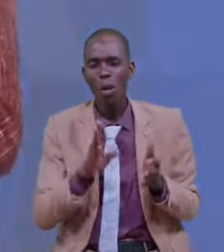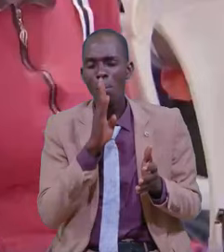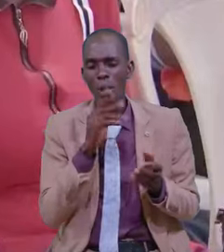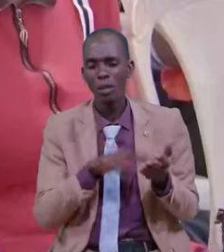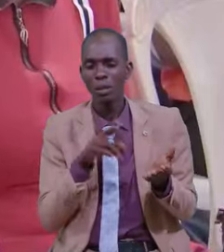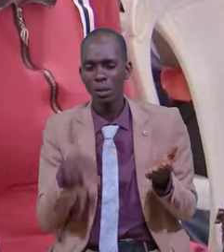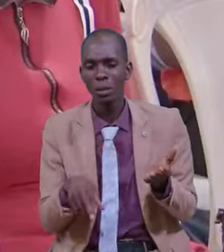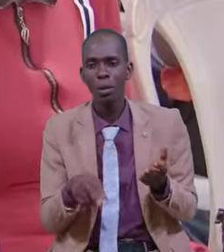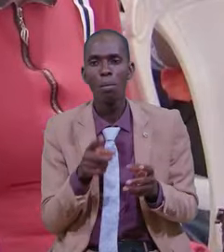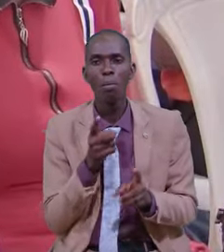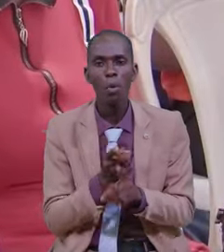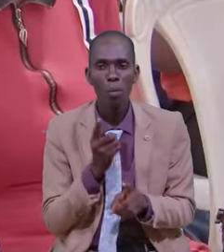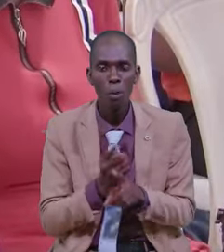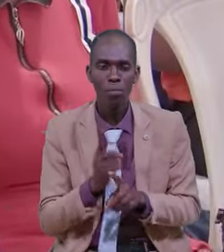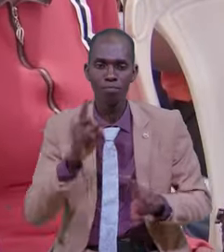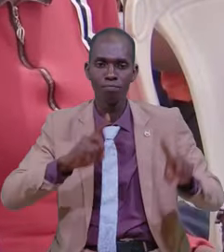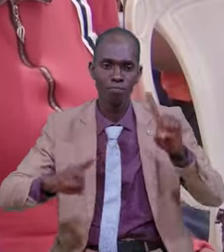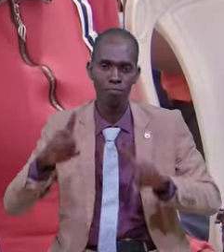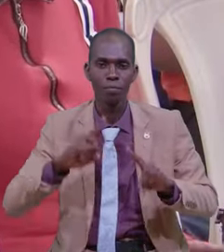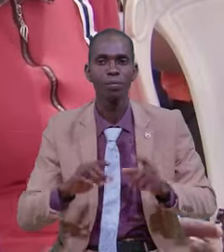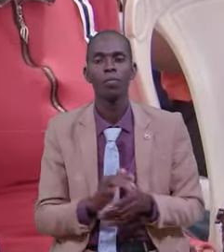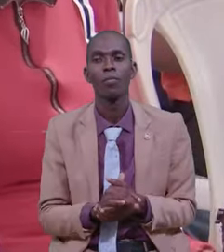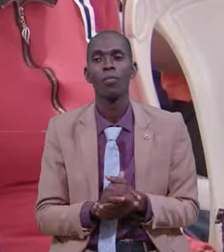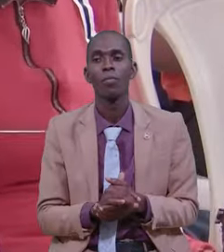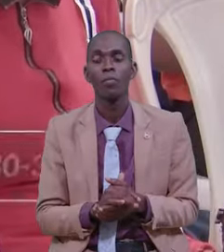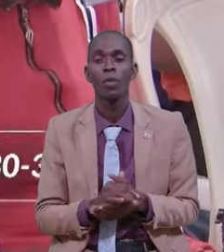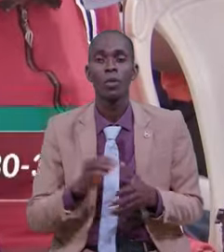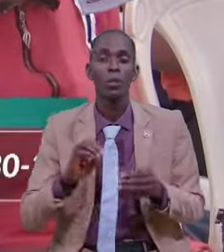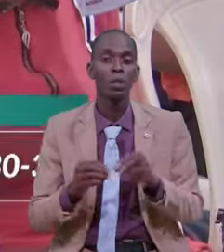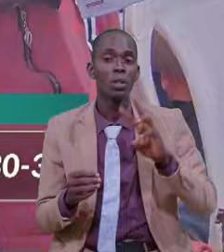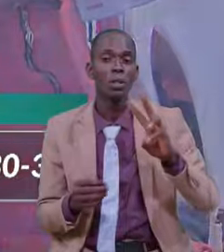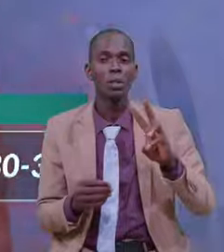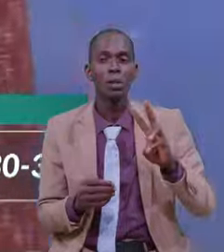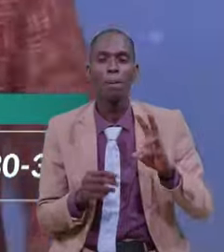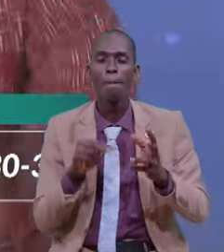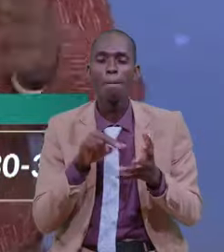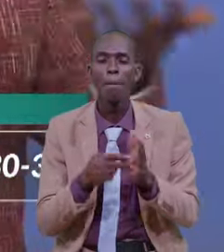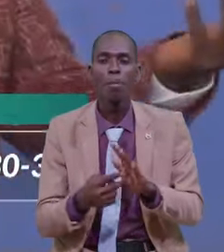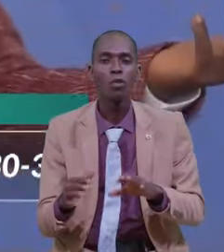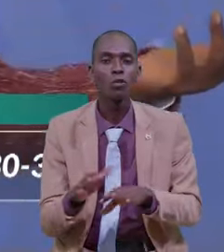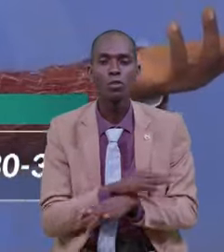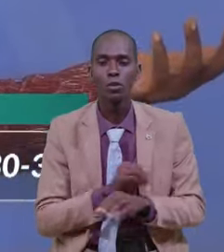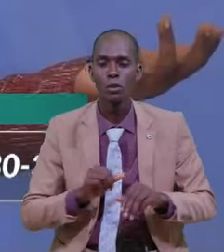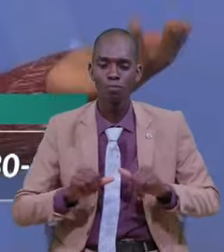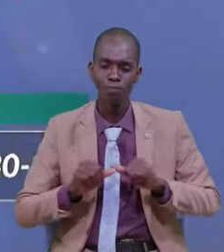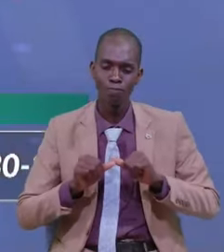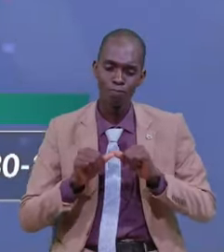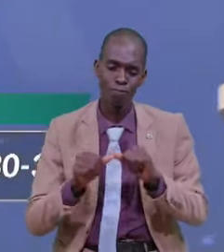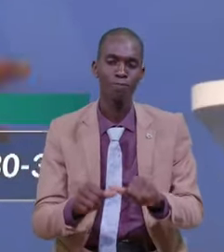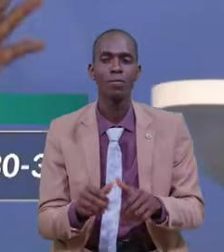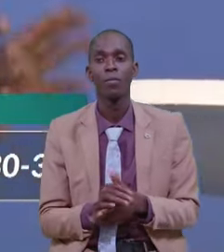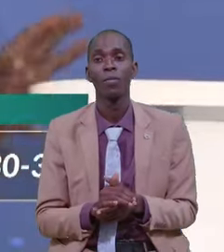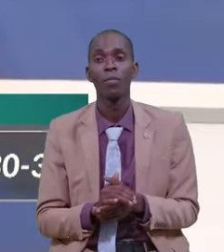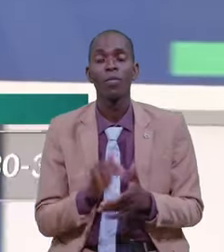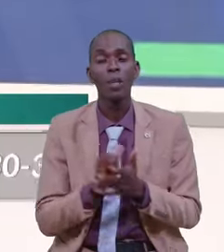speech. Number six, purposeful steadfastness. And that's what we discover from all